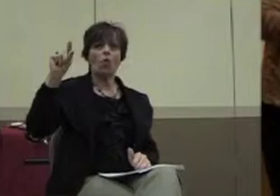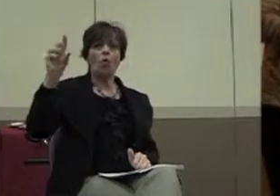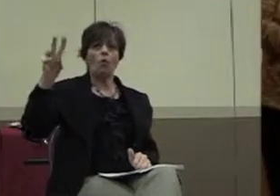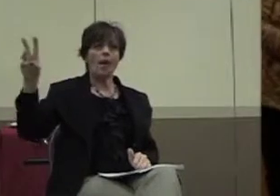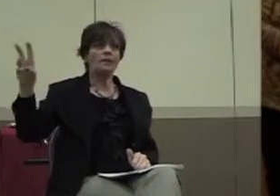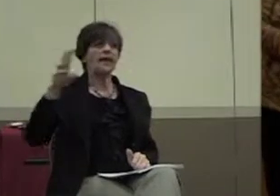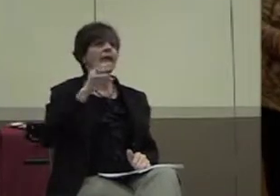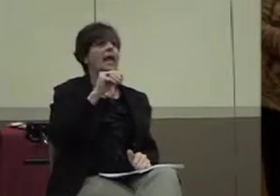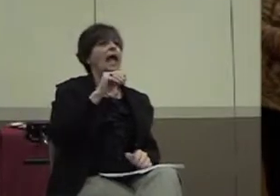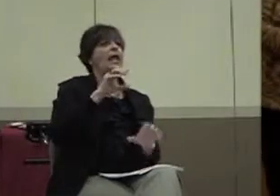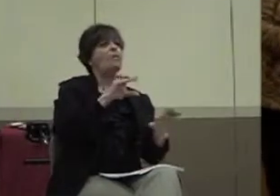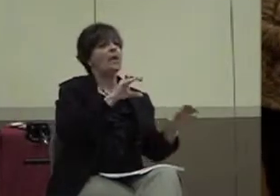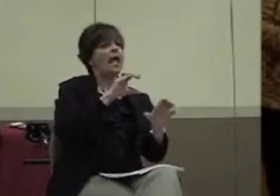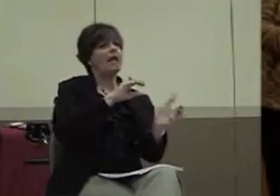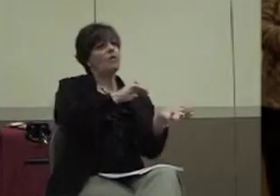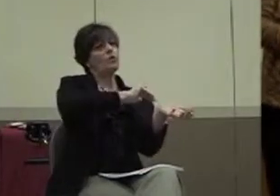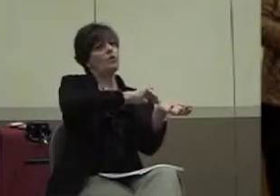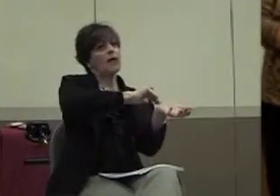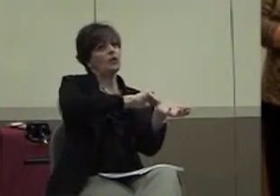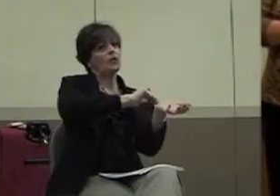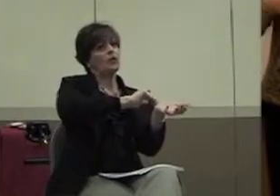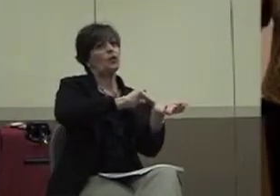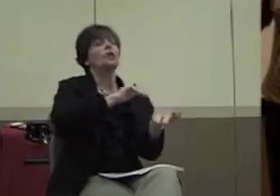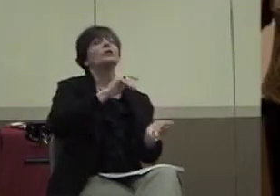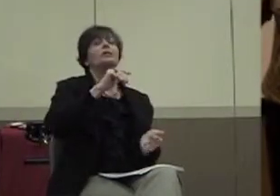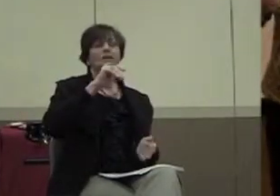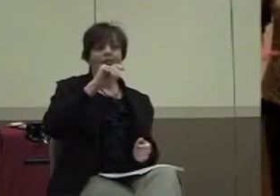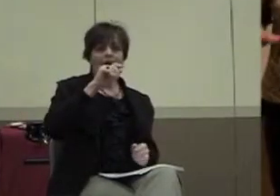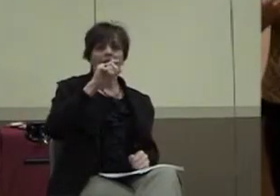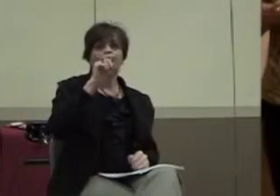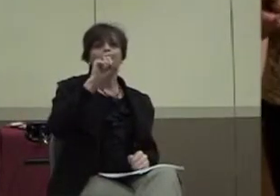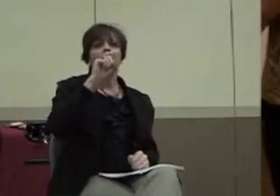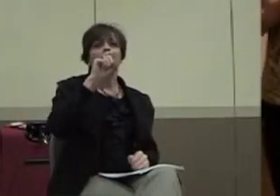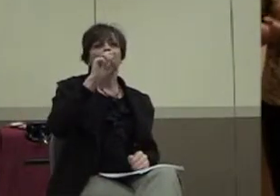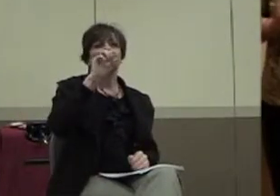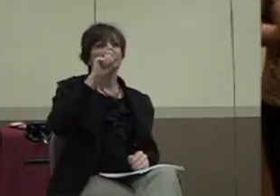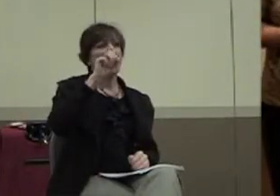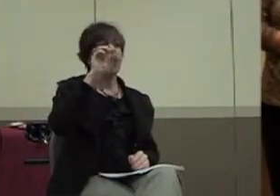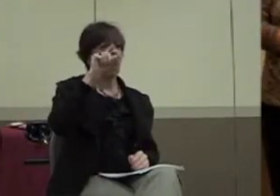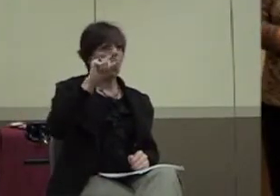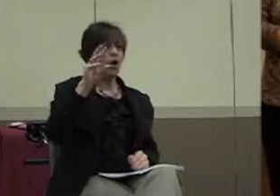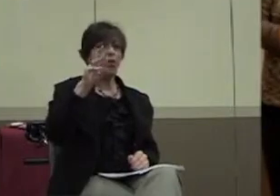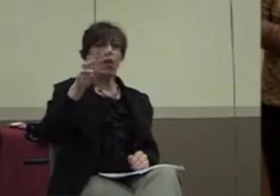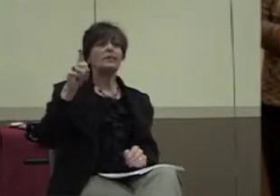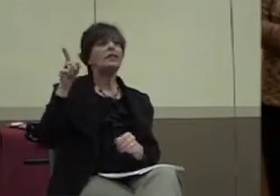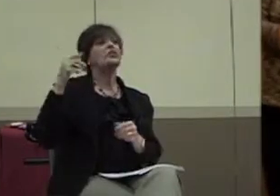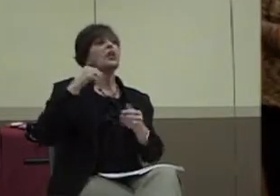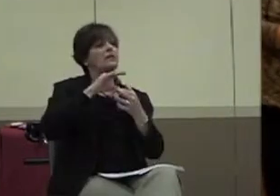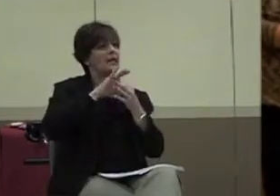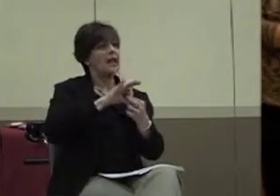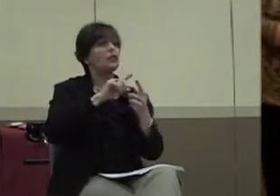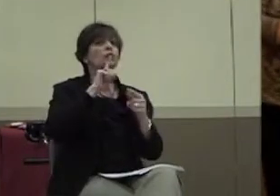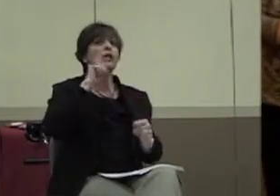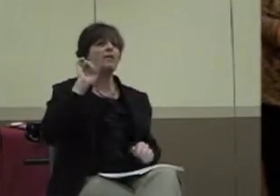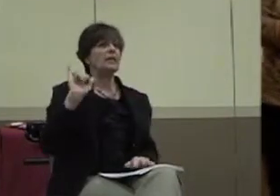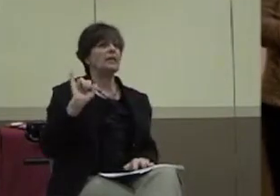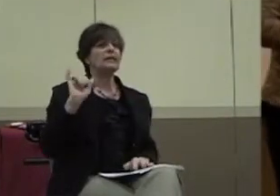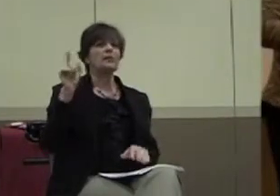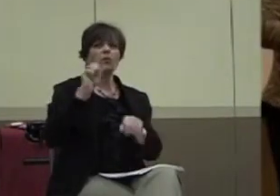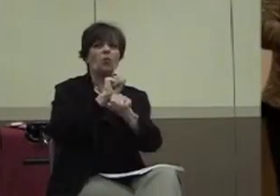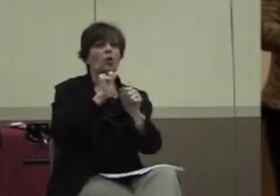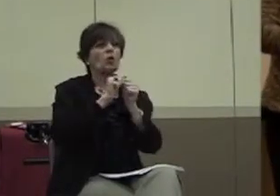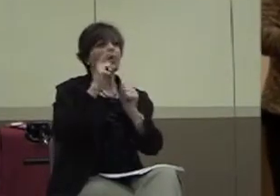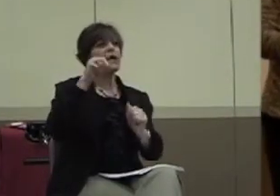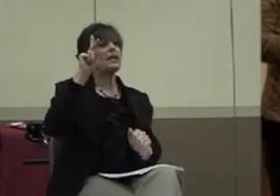her behaviordoctor.org website. And Laura also does have a connection to deafness. She has worked